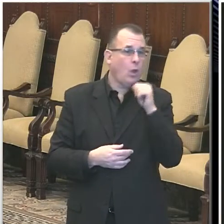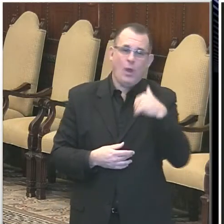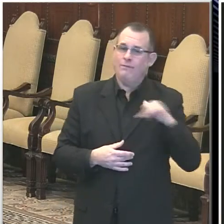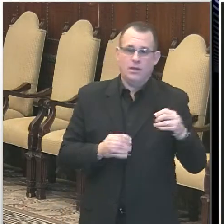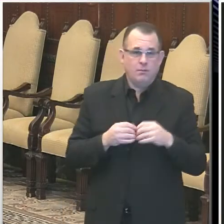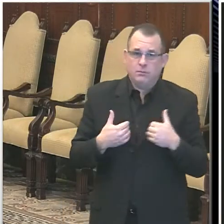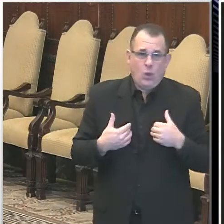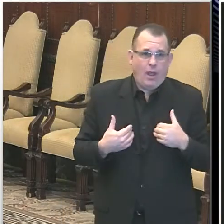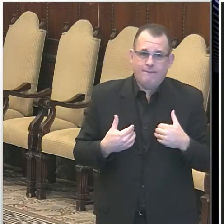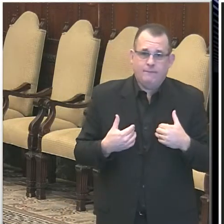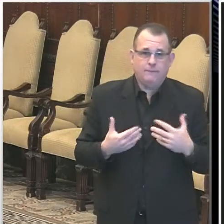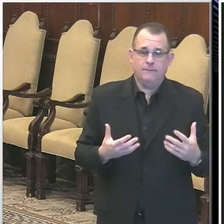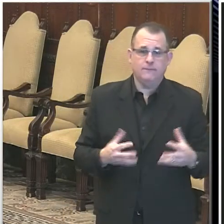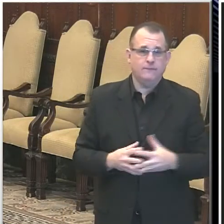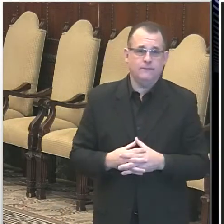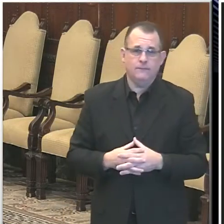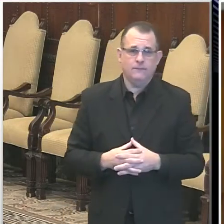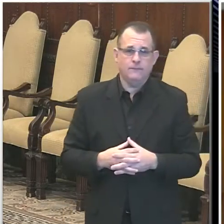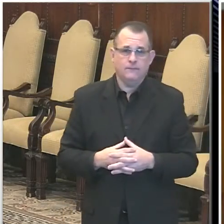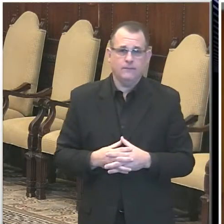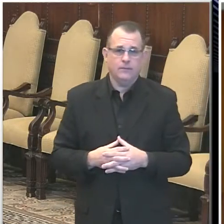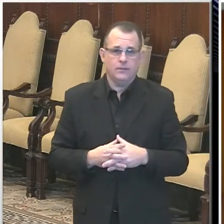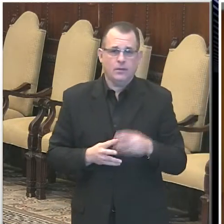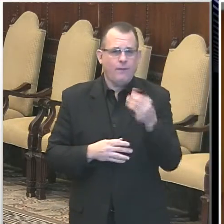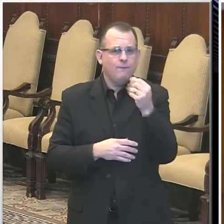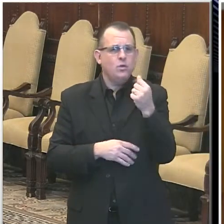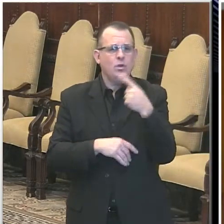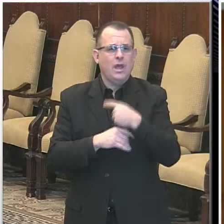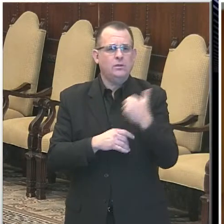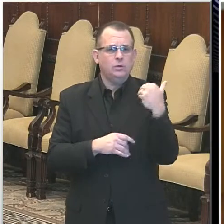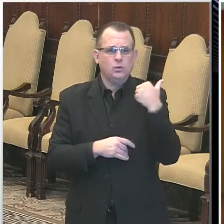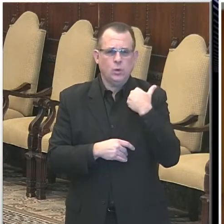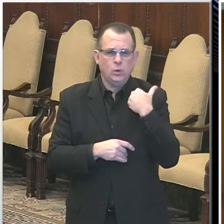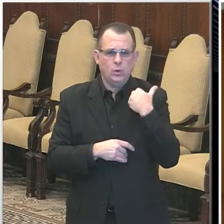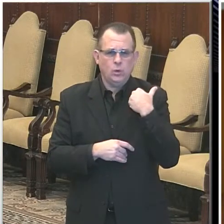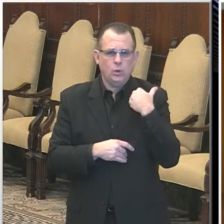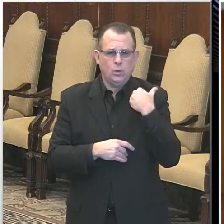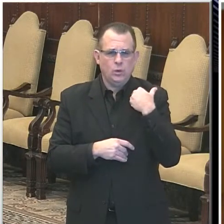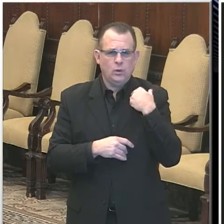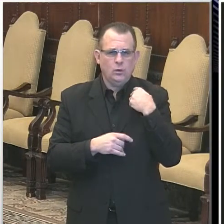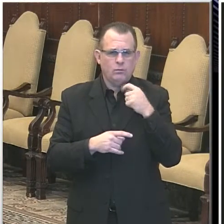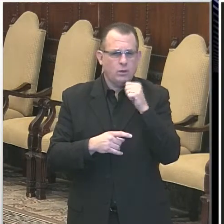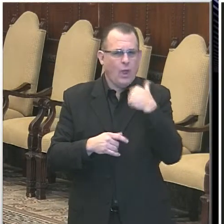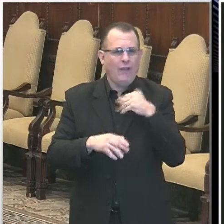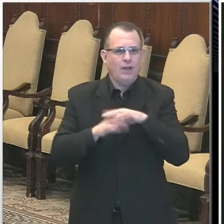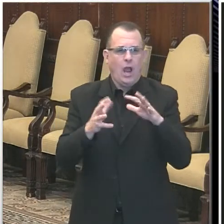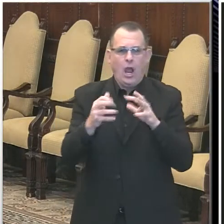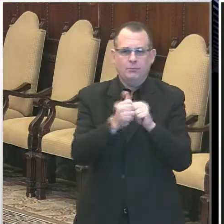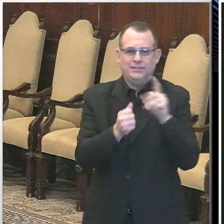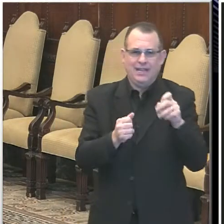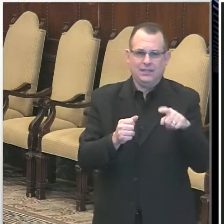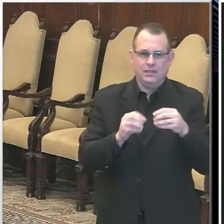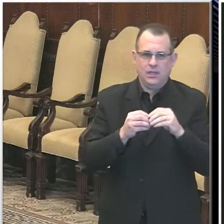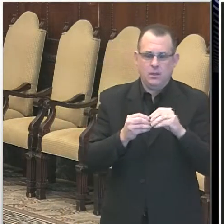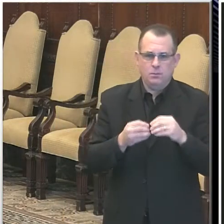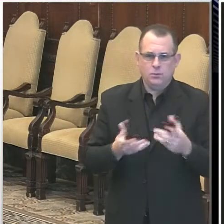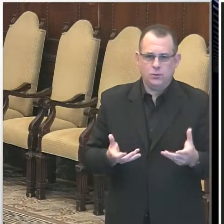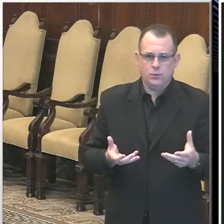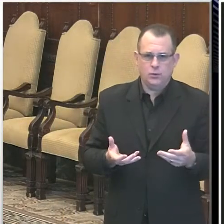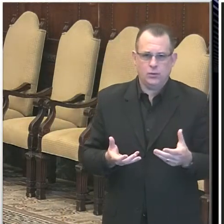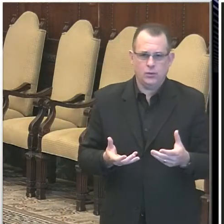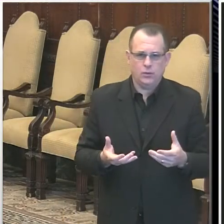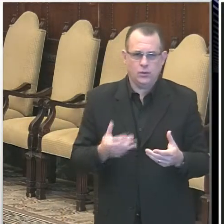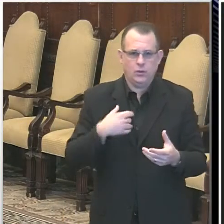people who had died at home. So the large majority of people are dying in hospitals. And you mentioned today that you're seeing